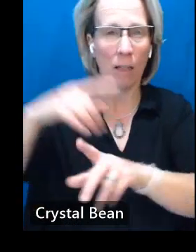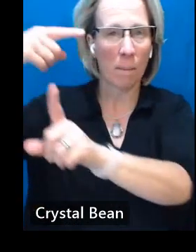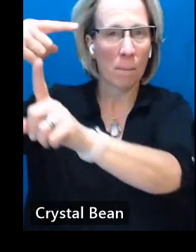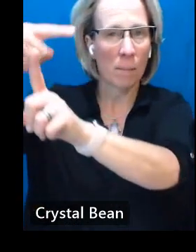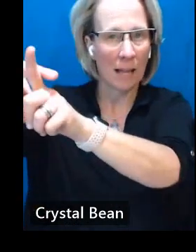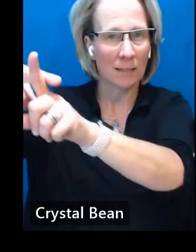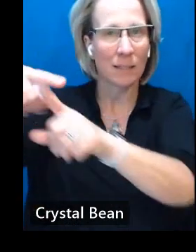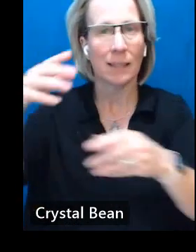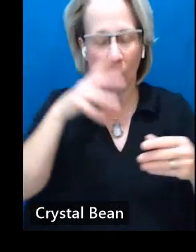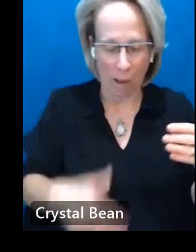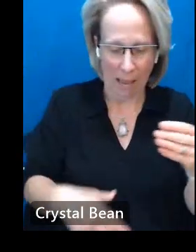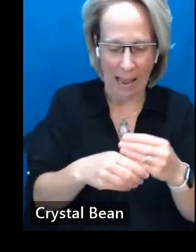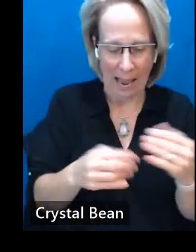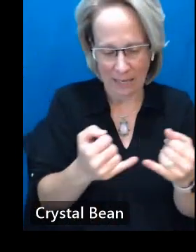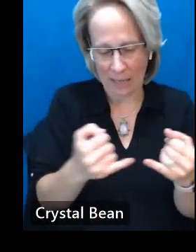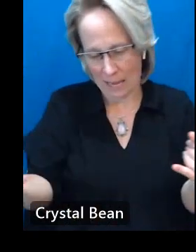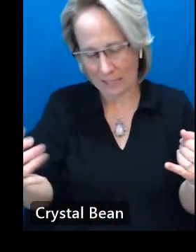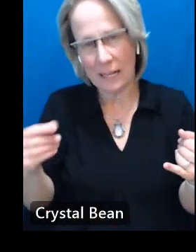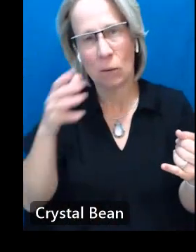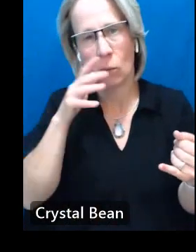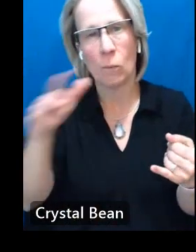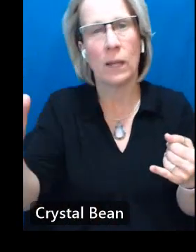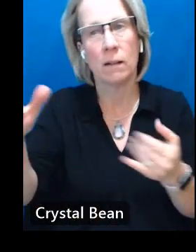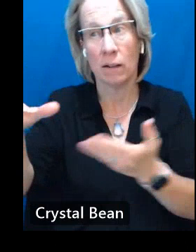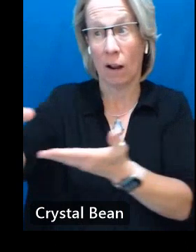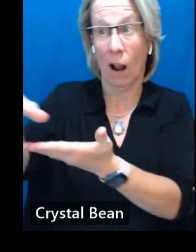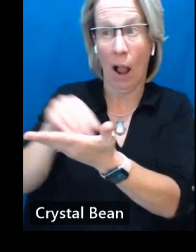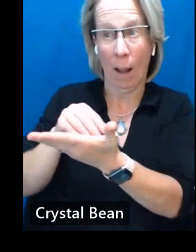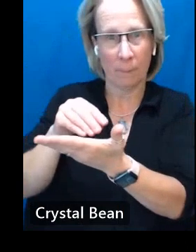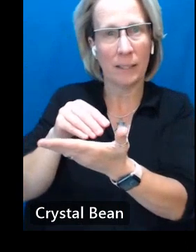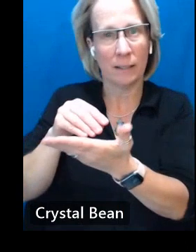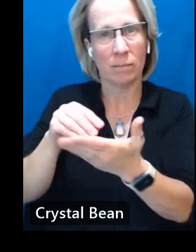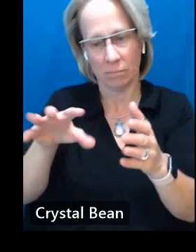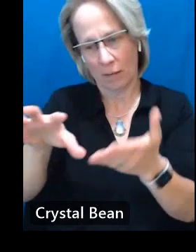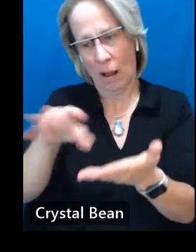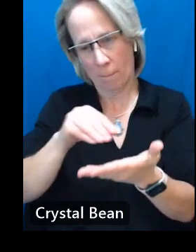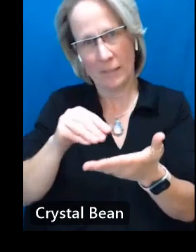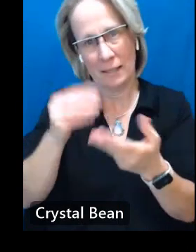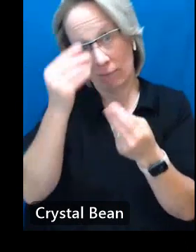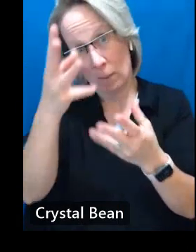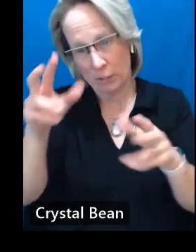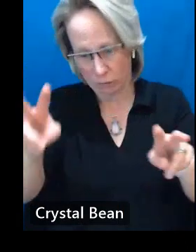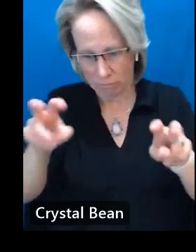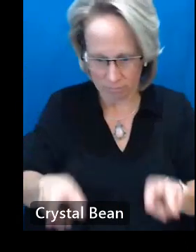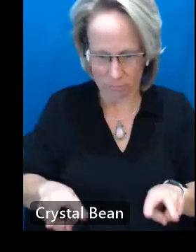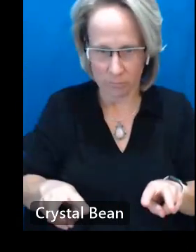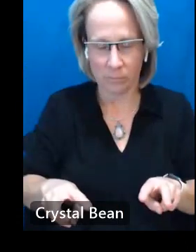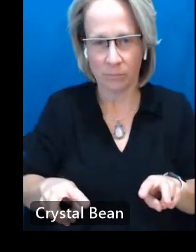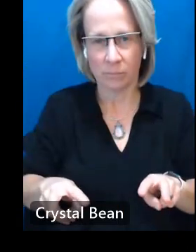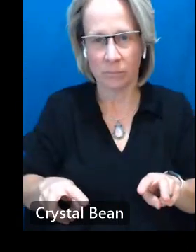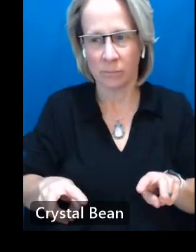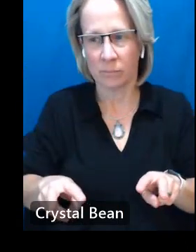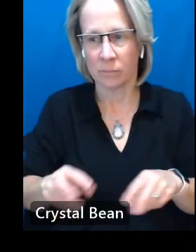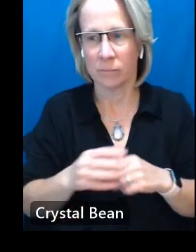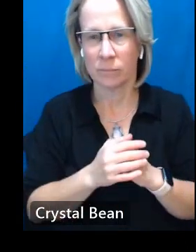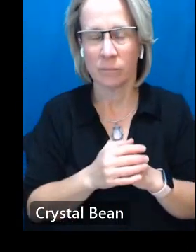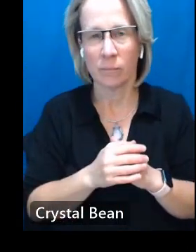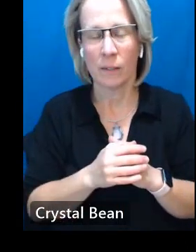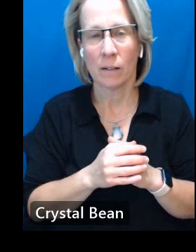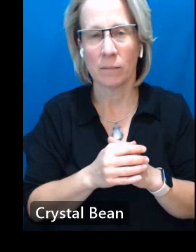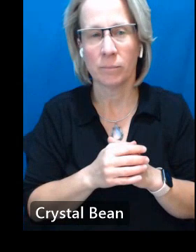line and it will copy all of the info to the next line. So then you'll probably need to go in and adjust as needed. Okay, a lot of